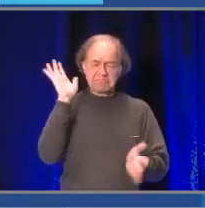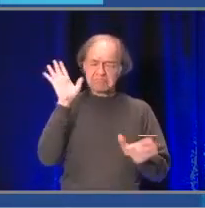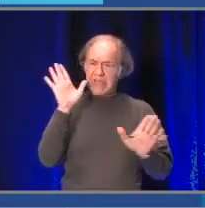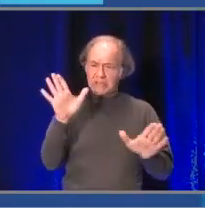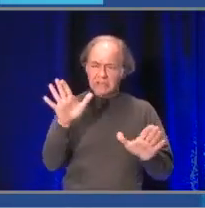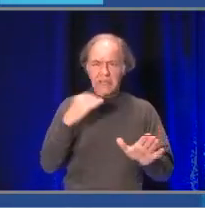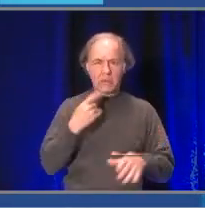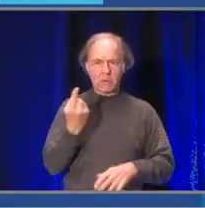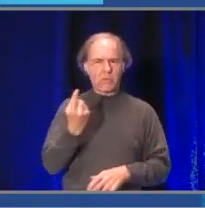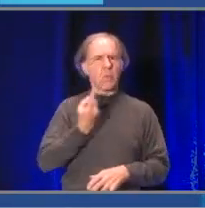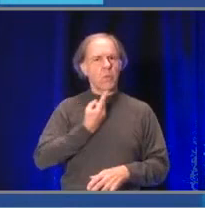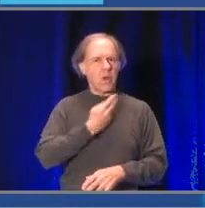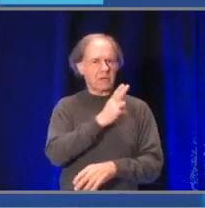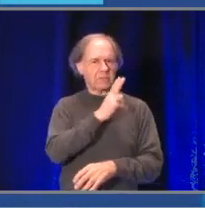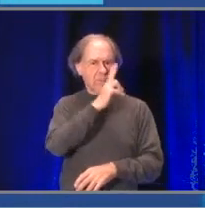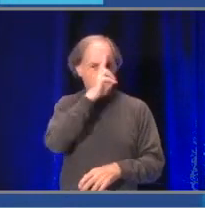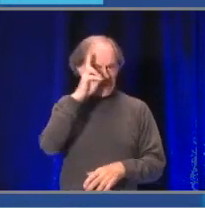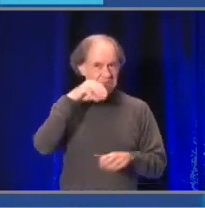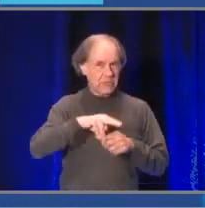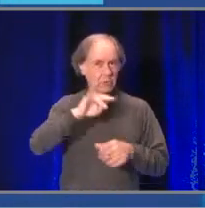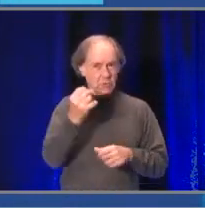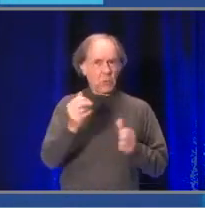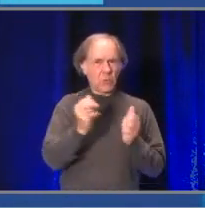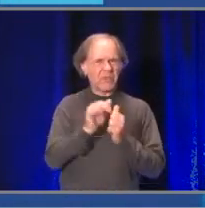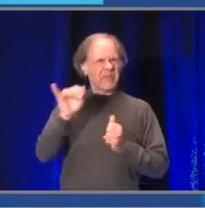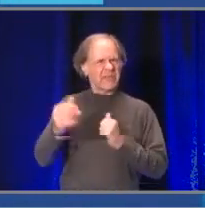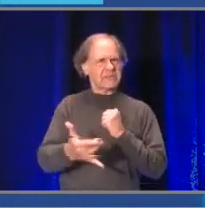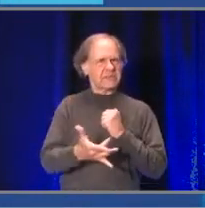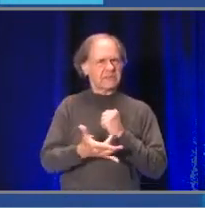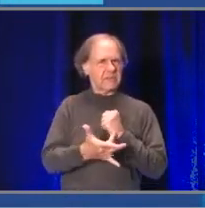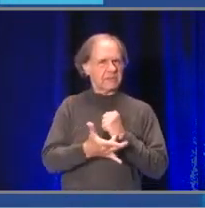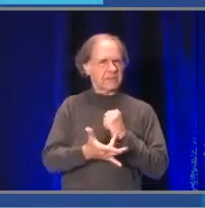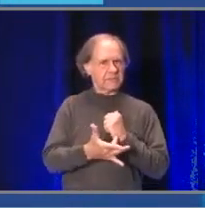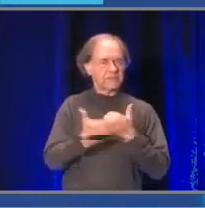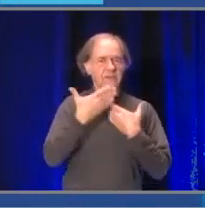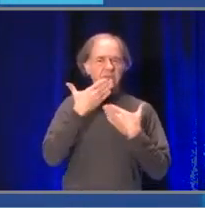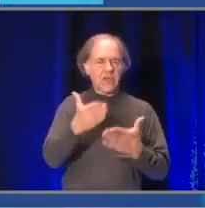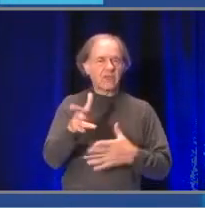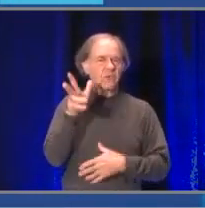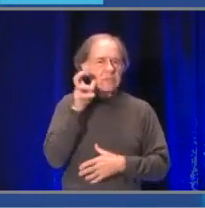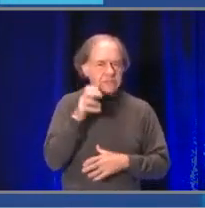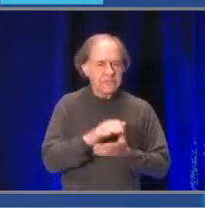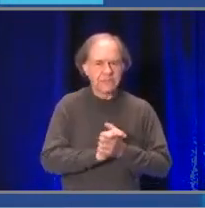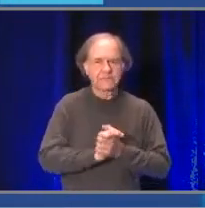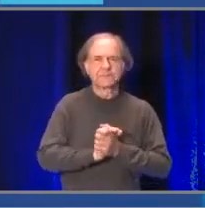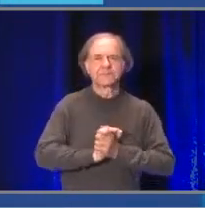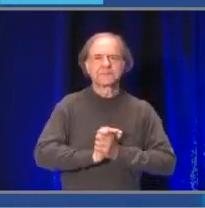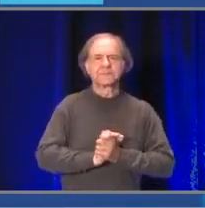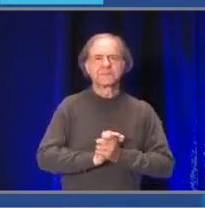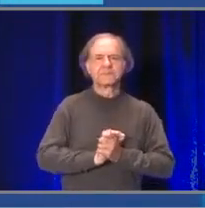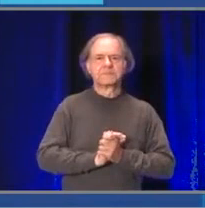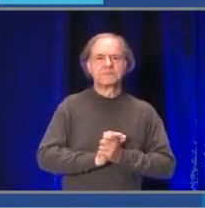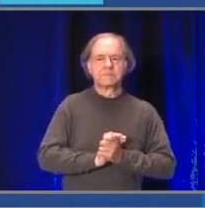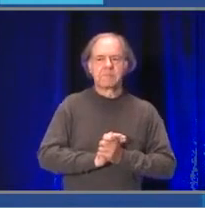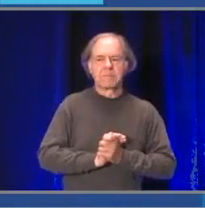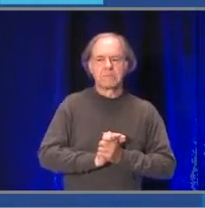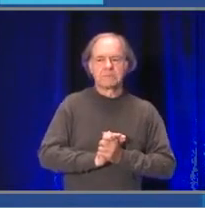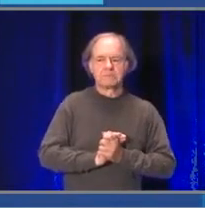and we're the only institution in New Jersey to have this technology. Thank you for listening.